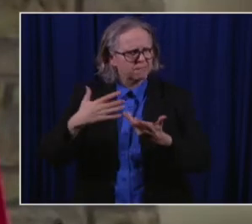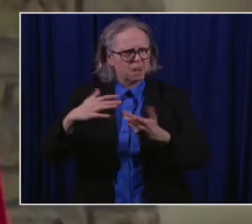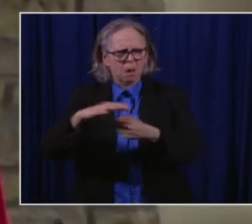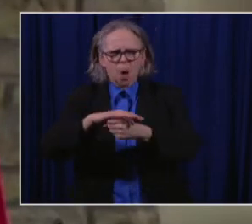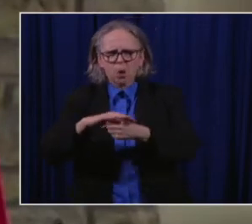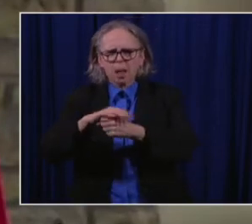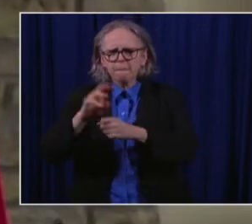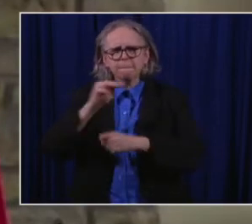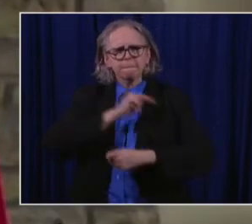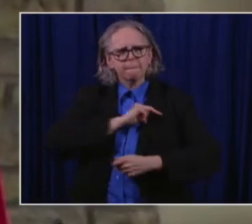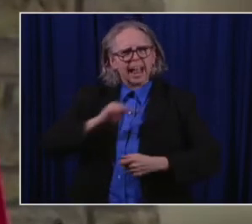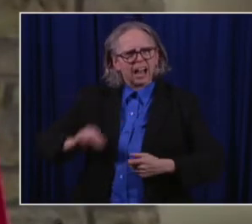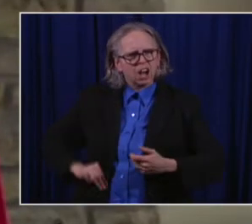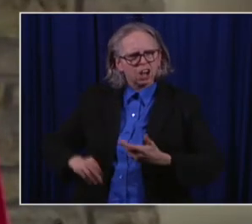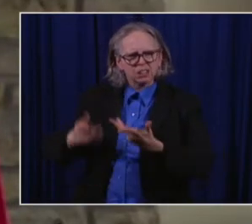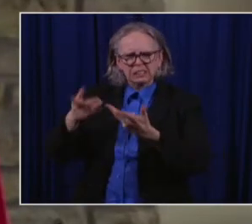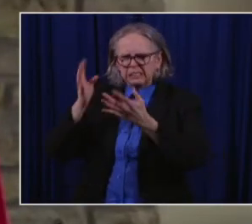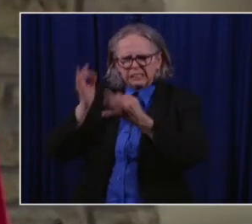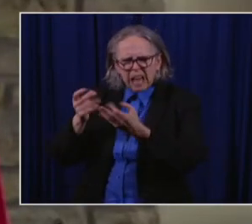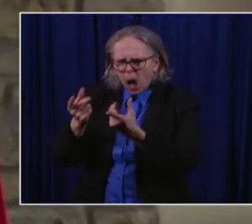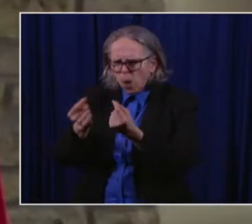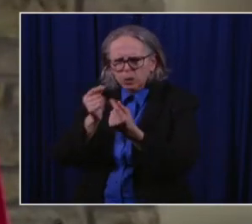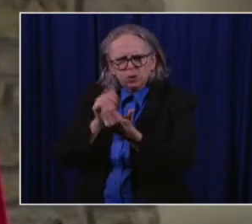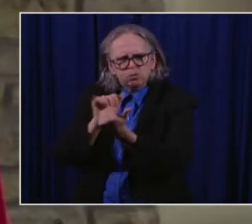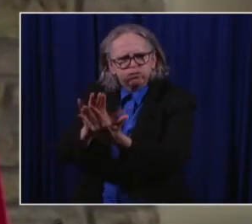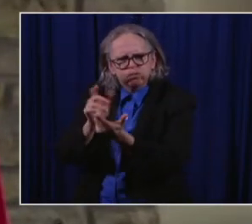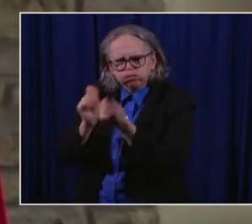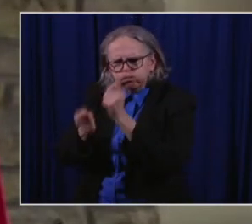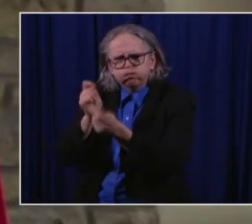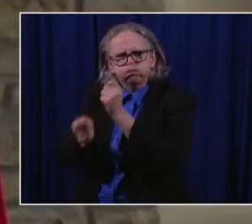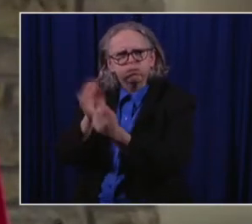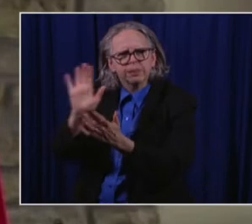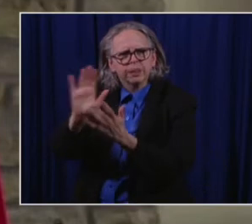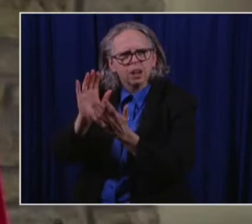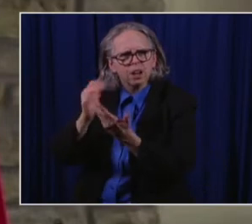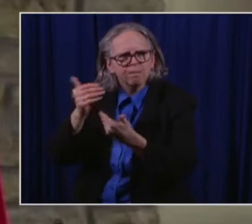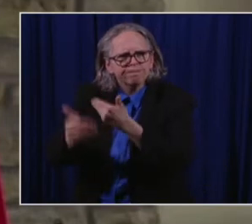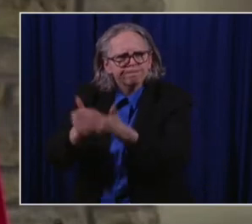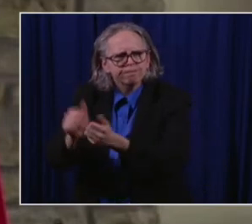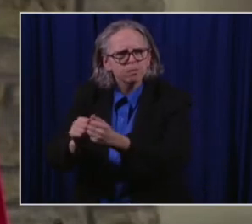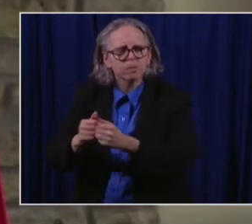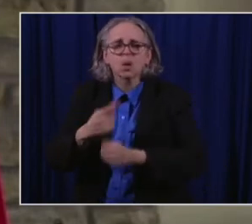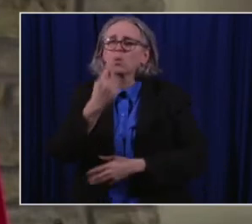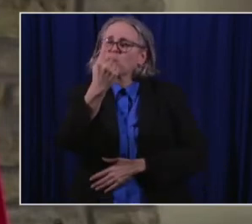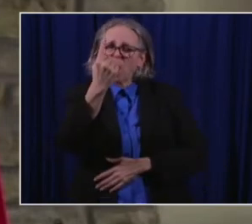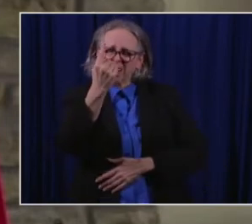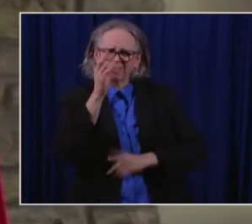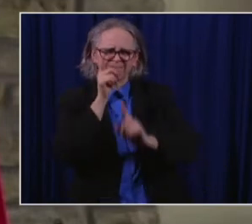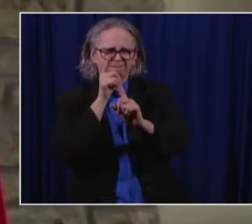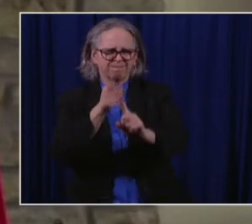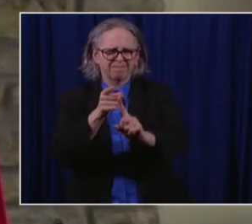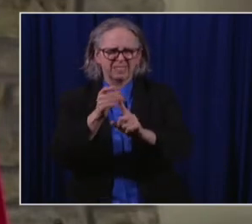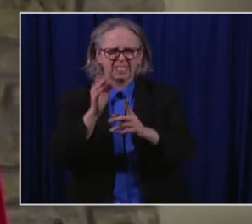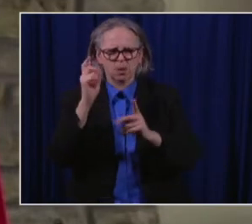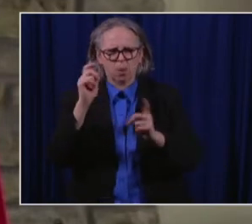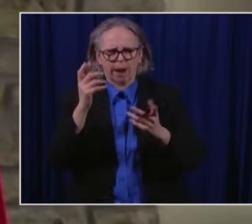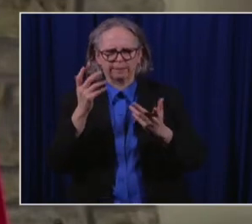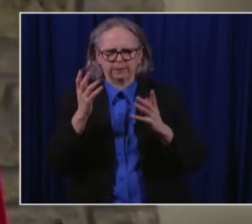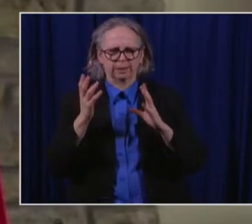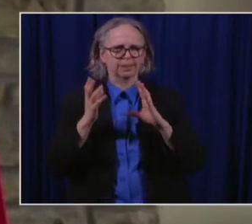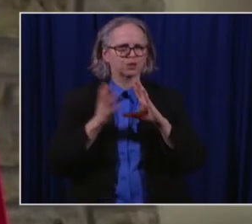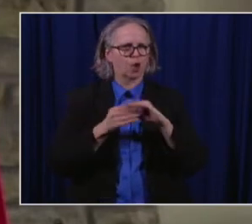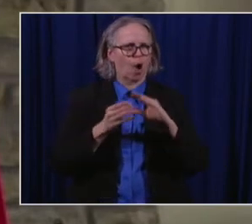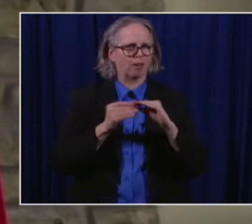doing things. And so we're seeing one of the things that's kind of a hidden story out there, that particularly in the last few weeks, we're